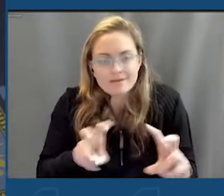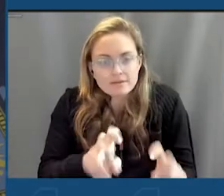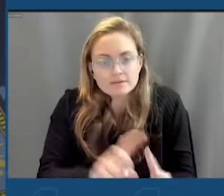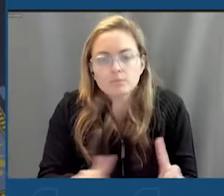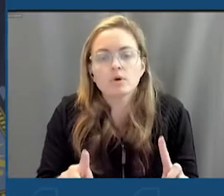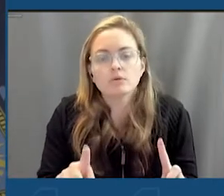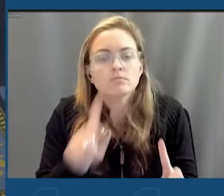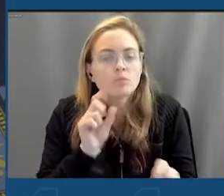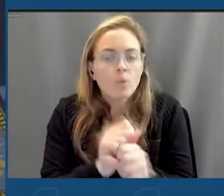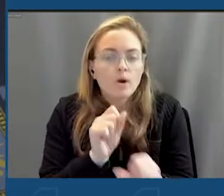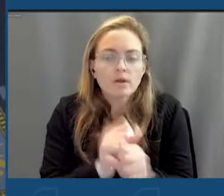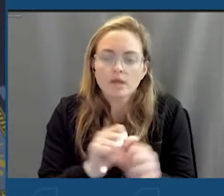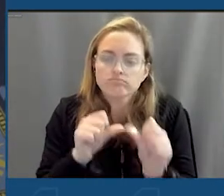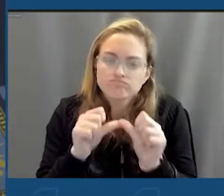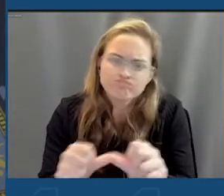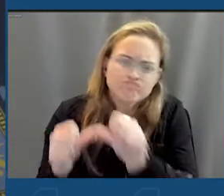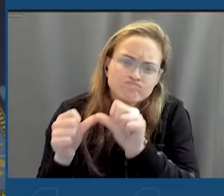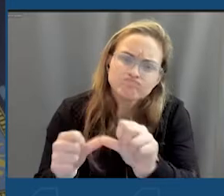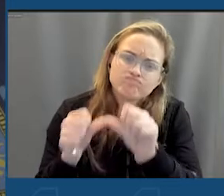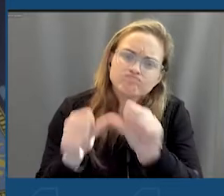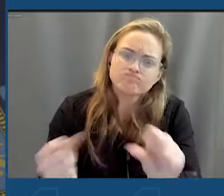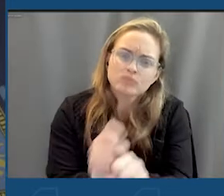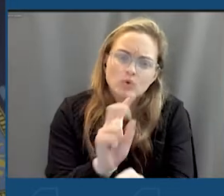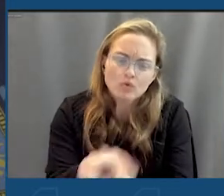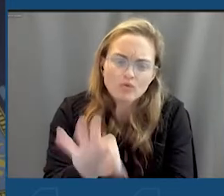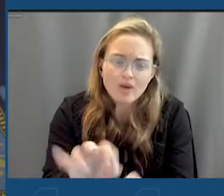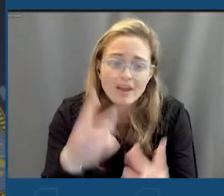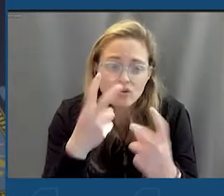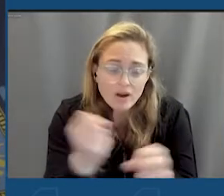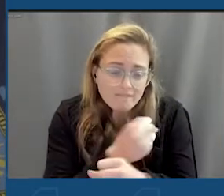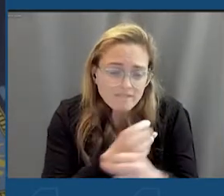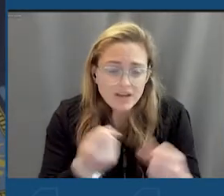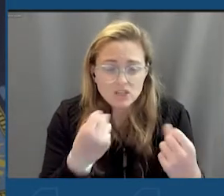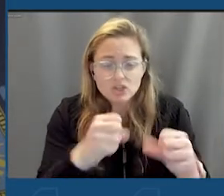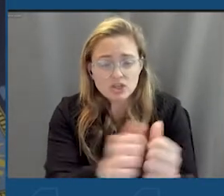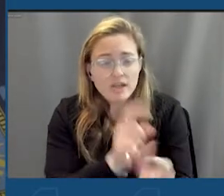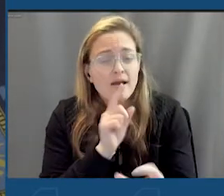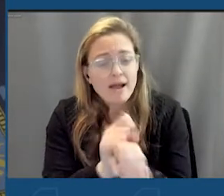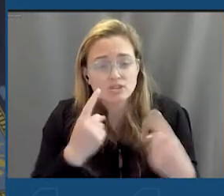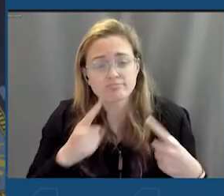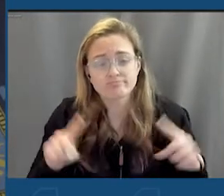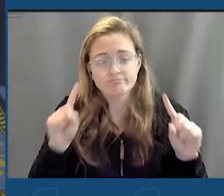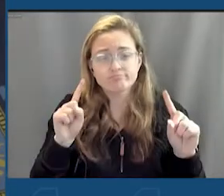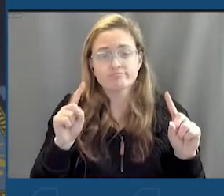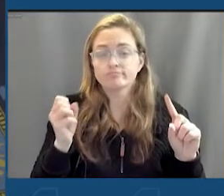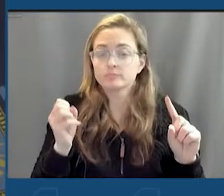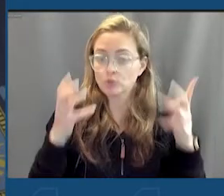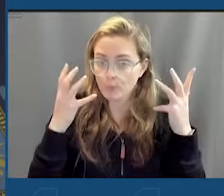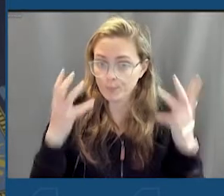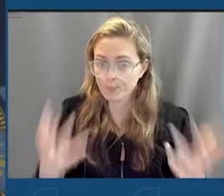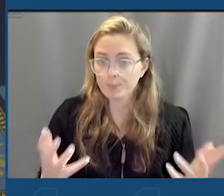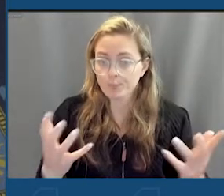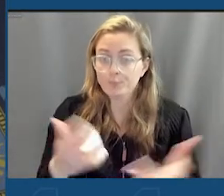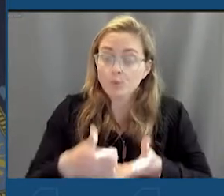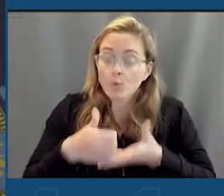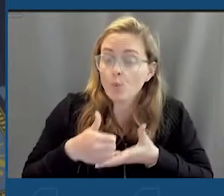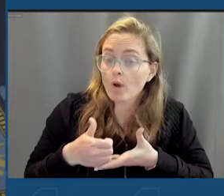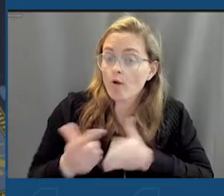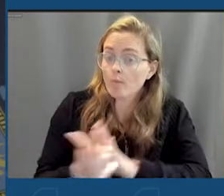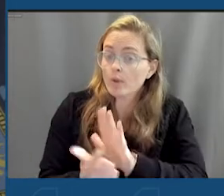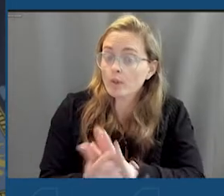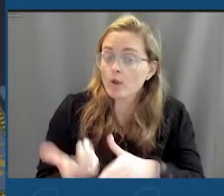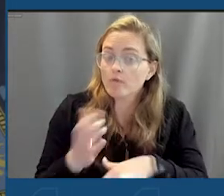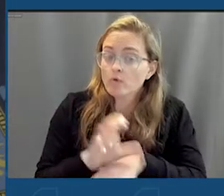working nonstop to find crime-fighting strategies that actually work. So to help our law enforcement, we banned